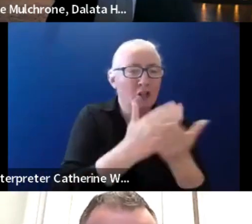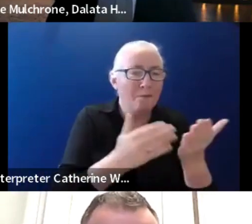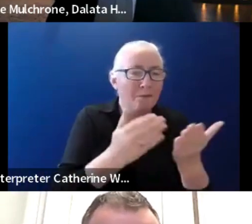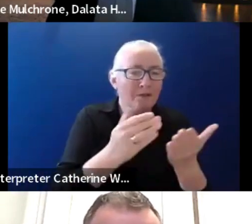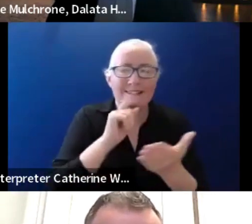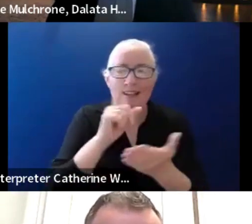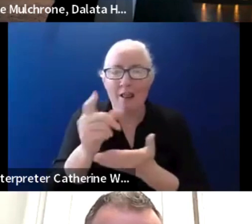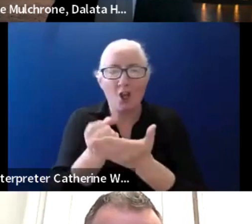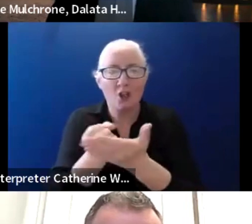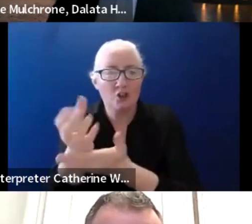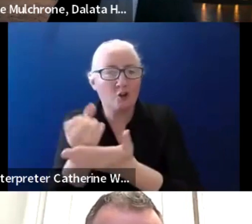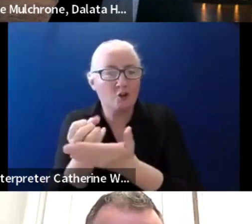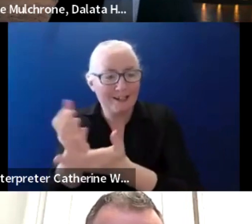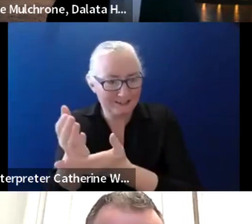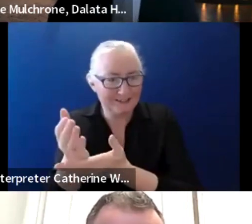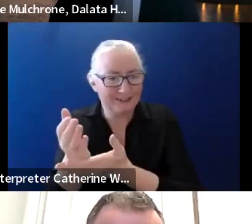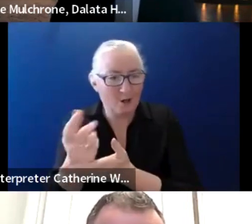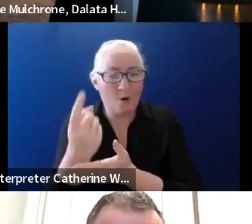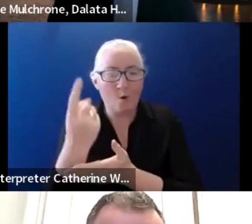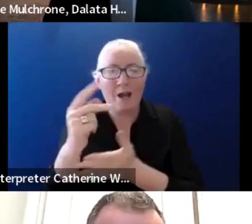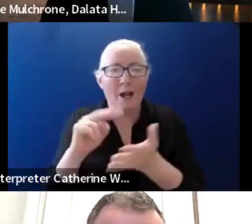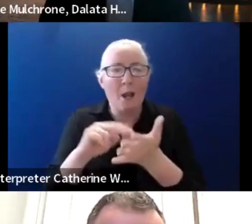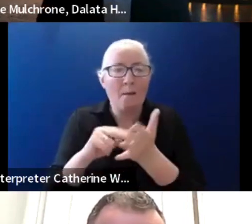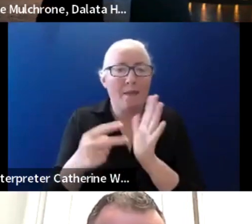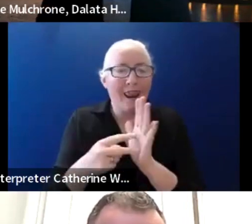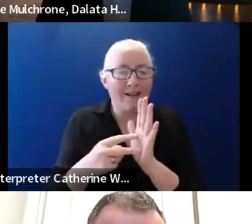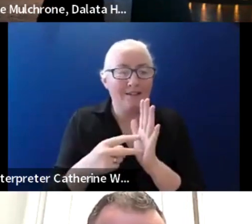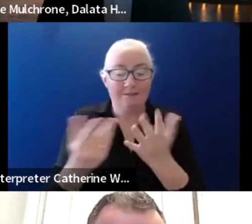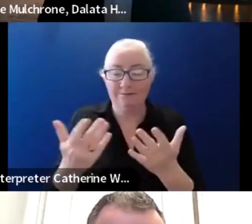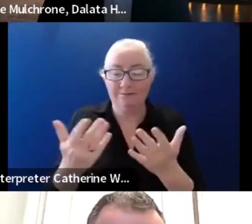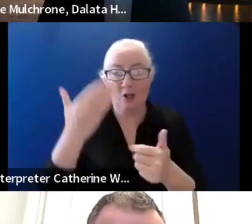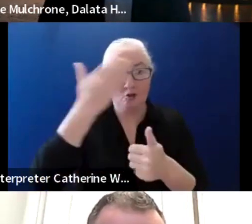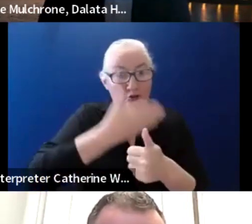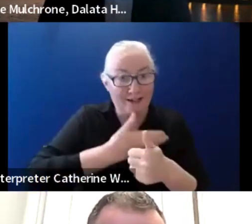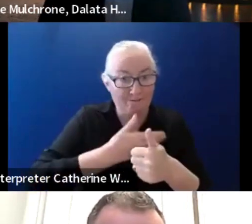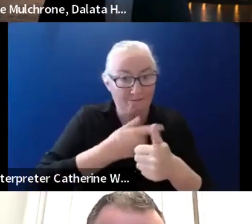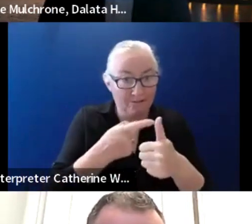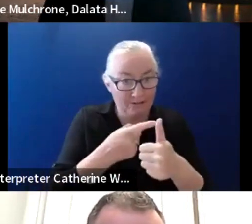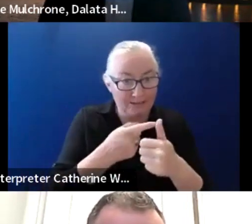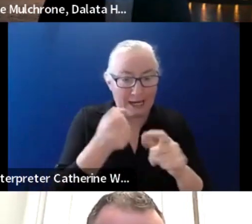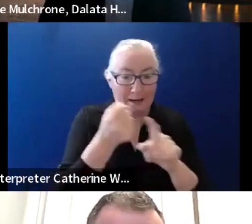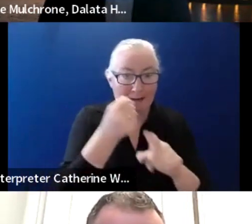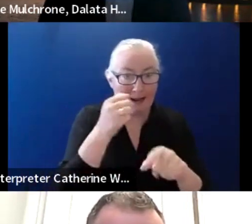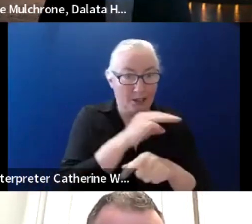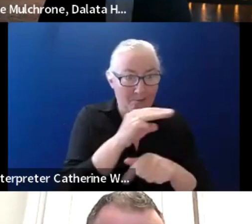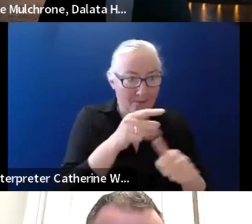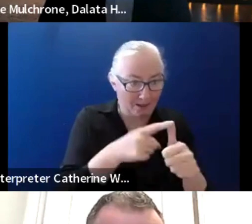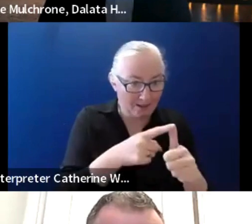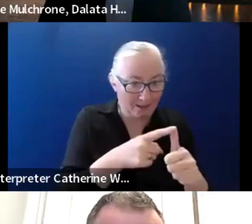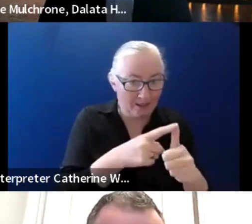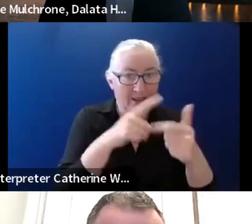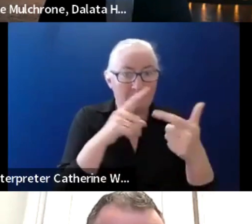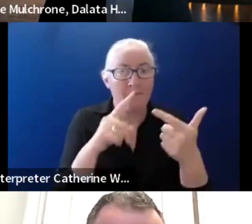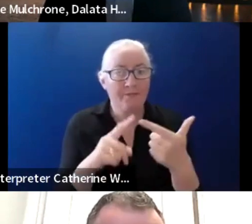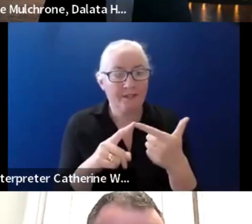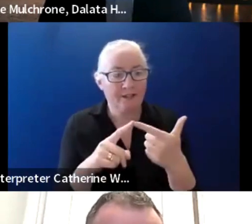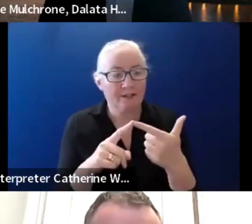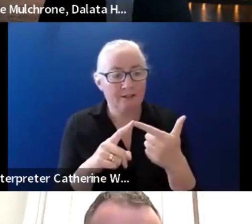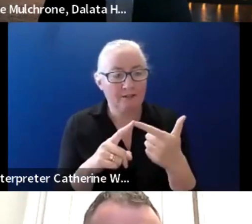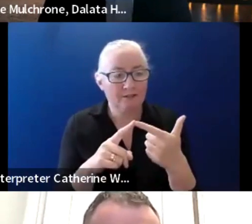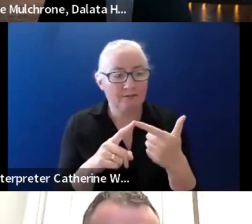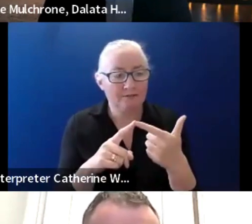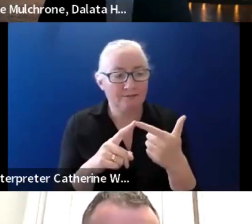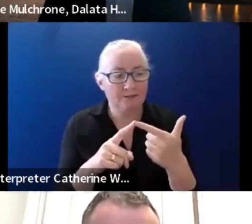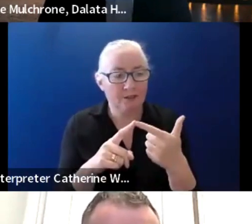sessions that we're going to cover, we have one plan to cover grief and its impact on people. We're also going to be talking, hopefully,